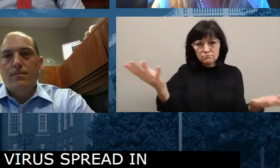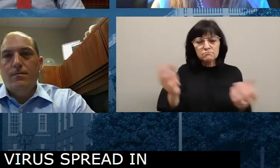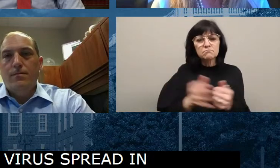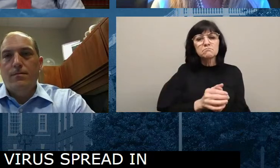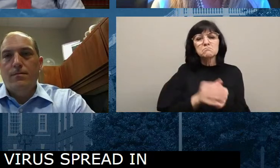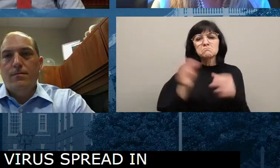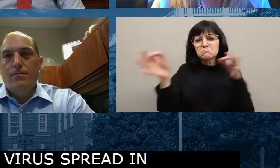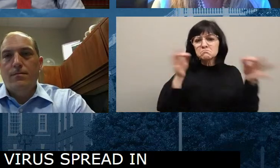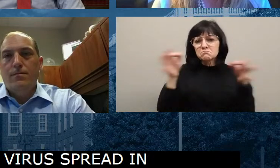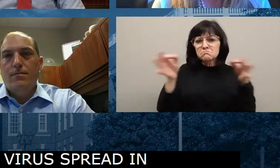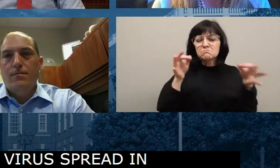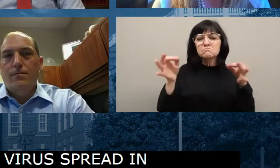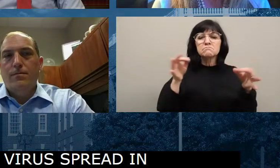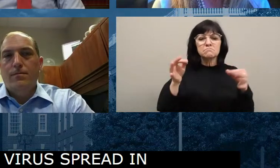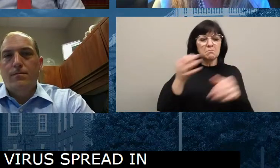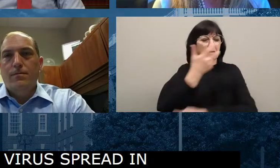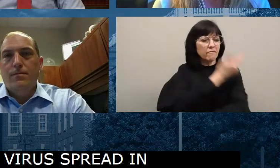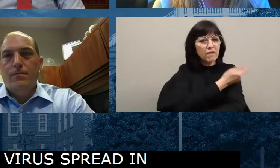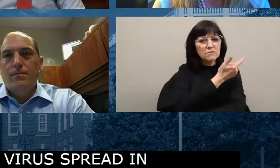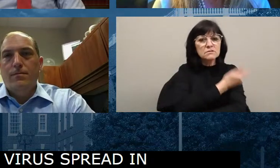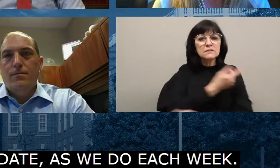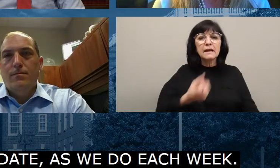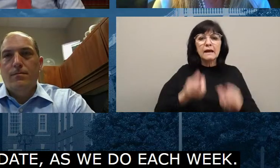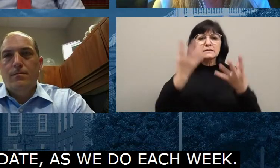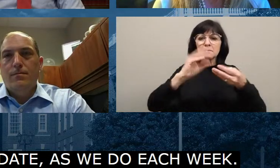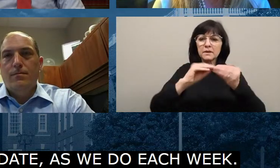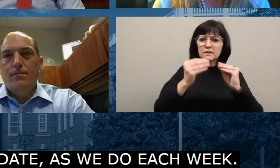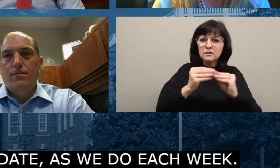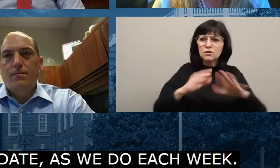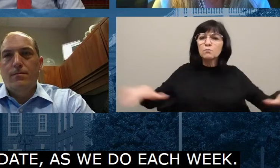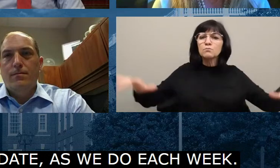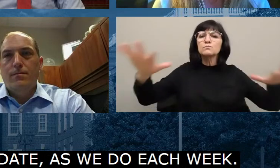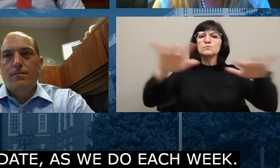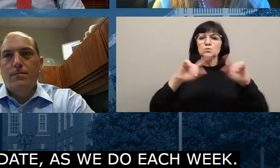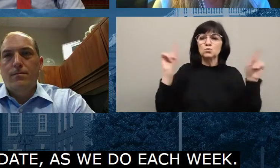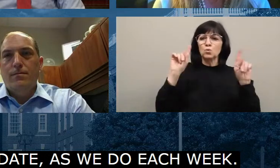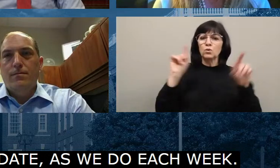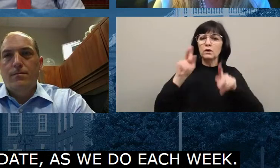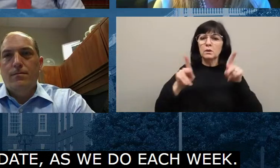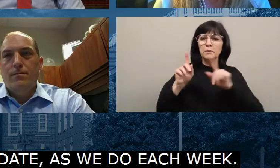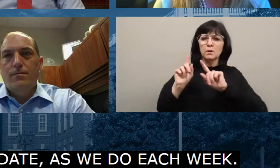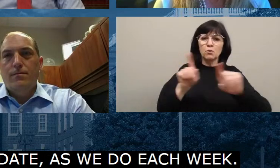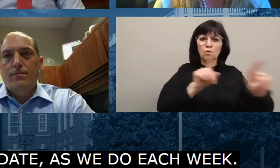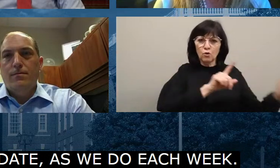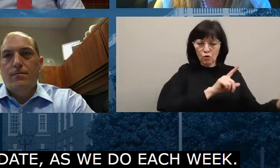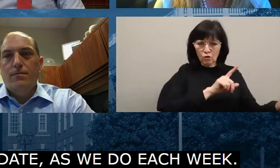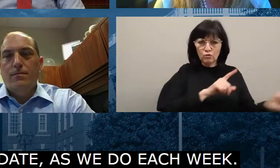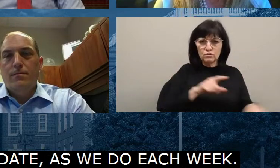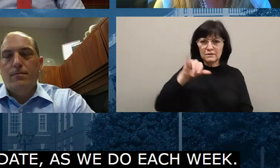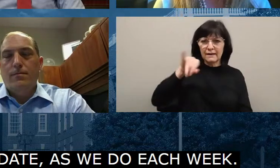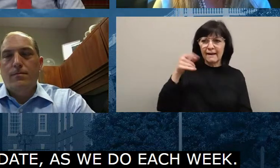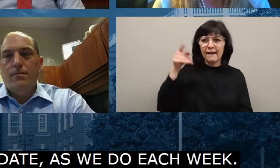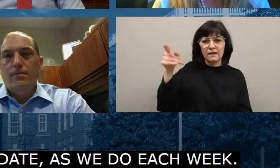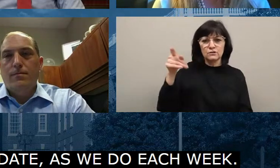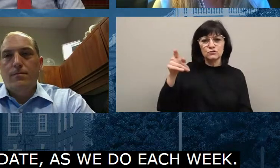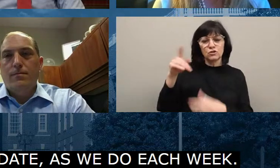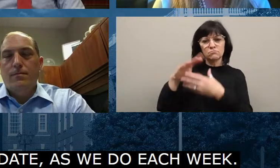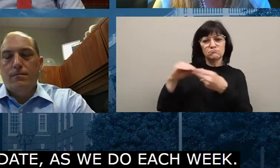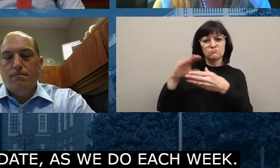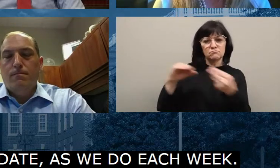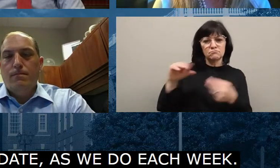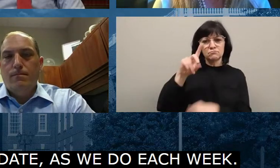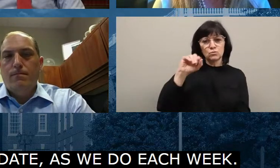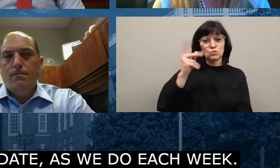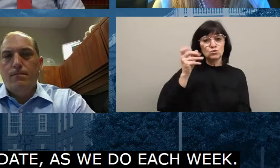progress, another big weekend for AJ Shaw and his team at Dover Downs Speedway. With almost